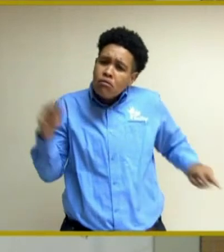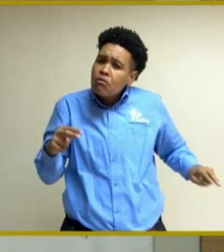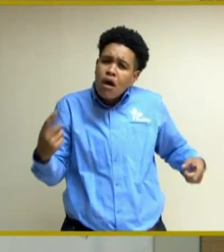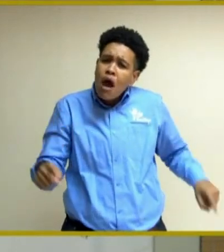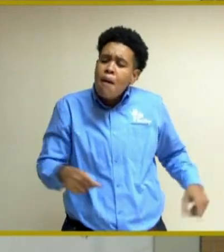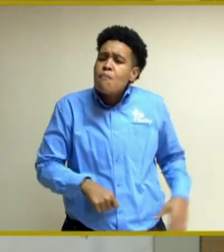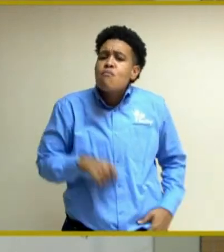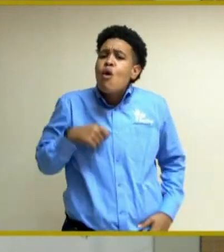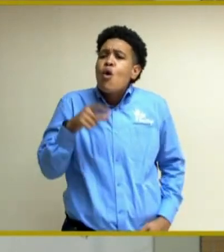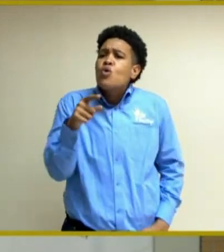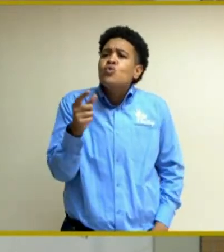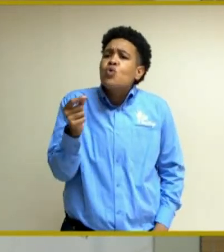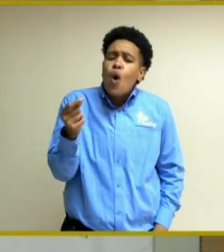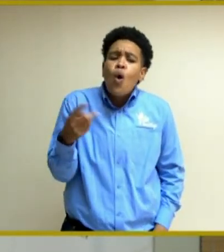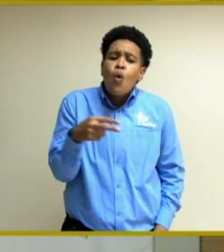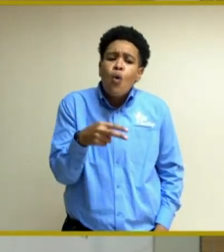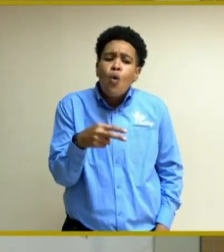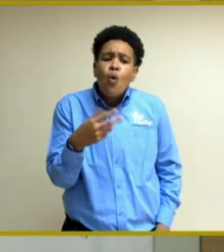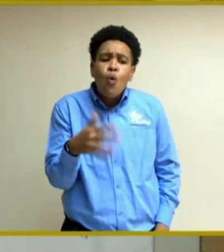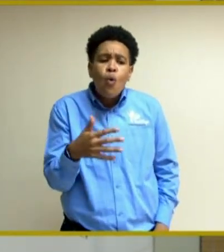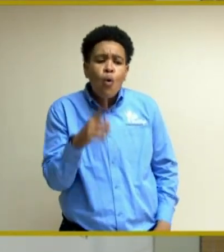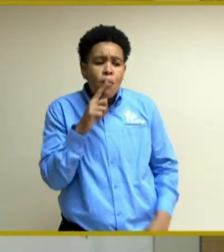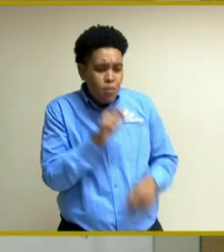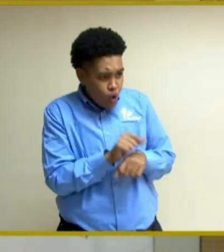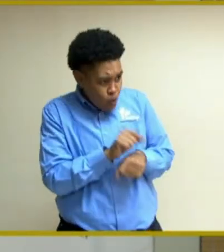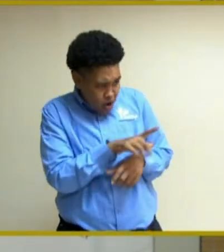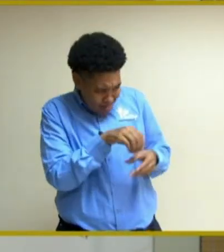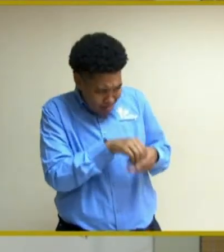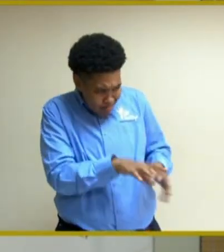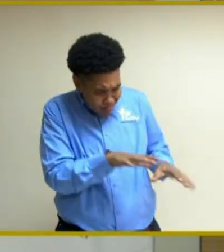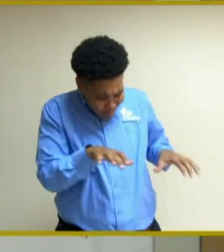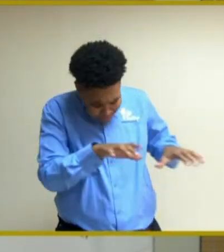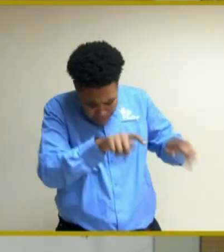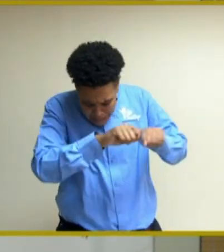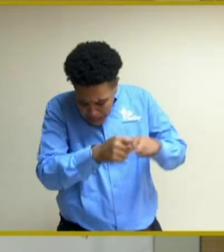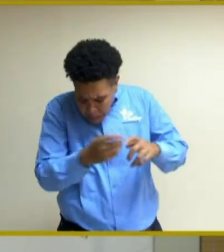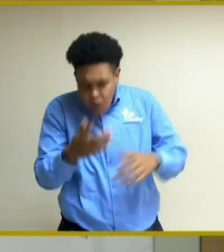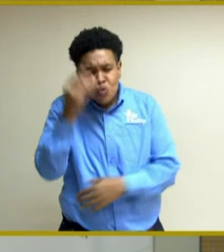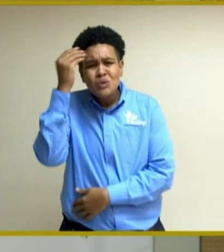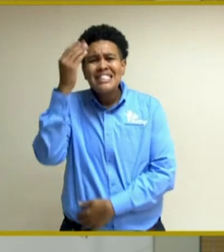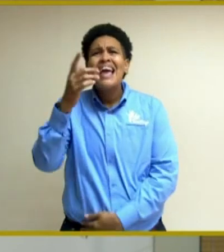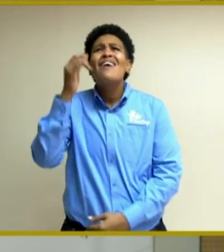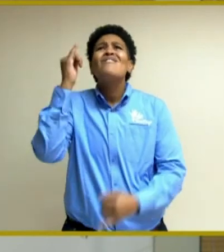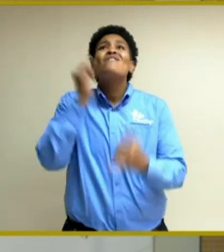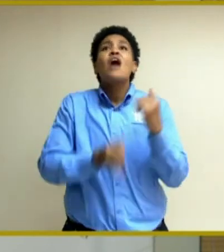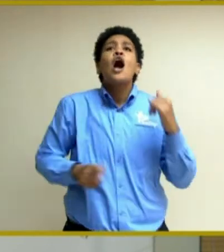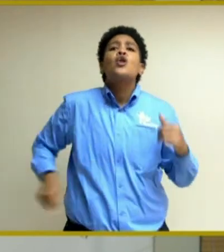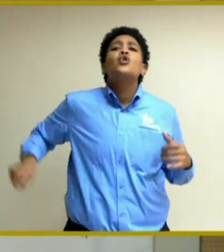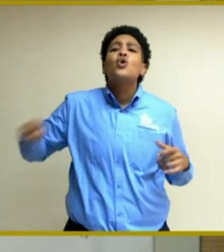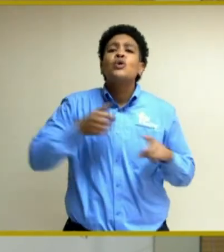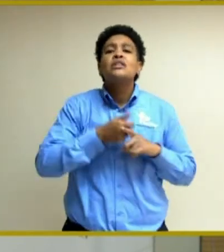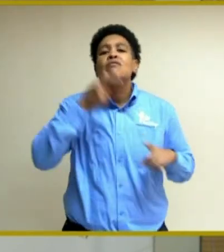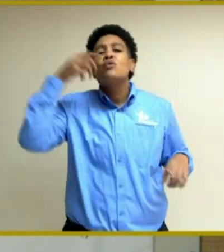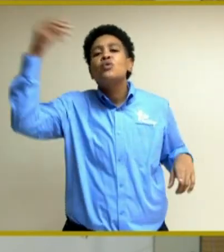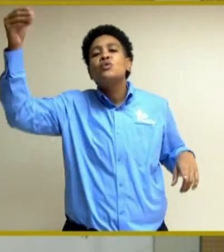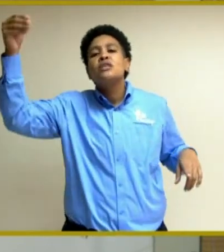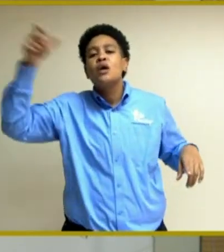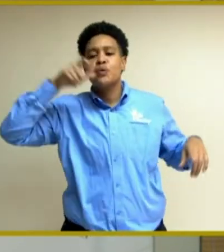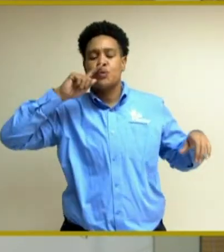what you have done and the work that you're doing and your team. What would you say finally to those out there who